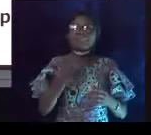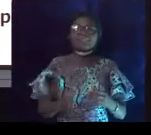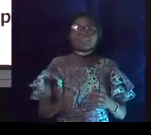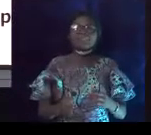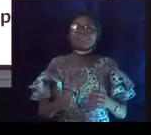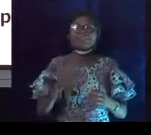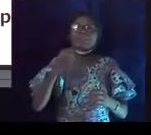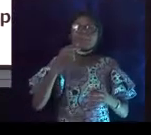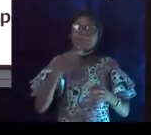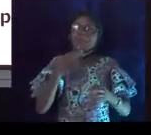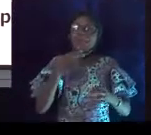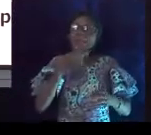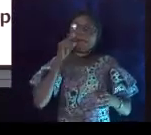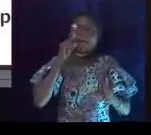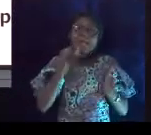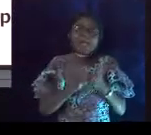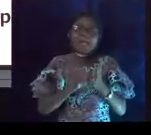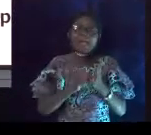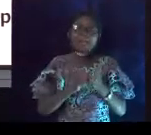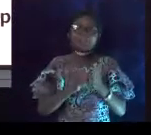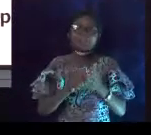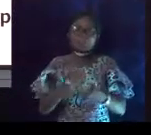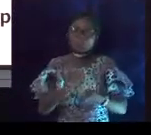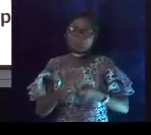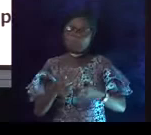hens drop the rate at which